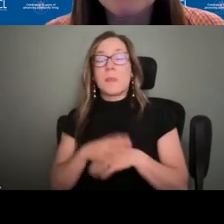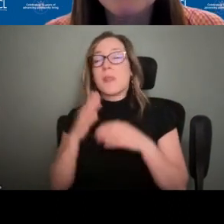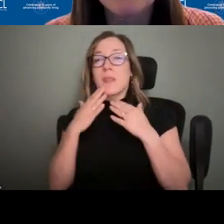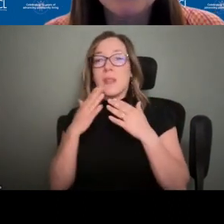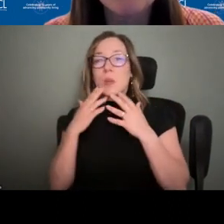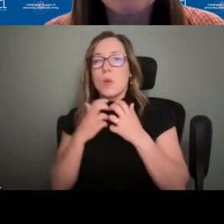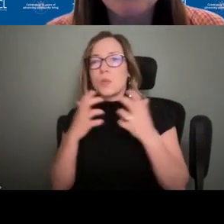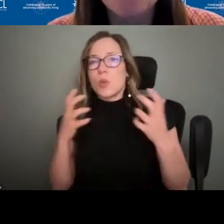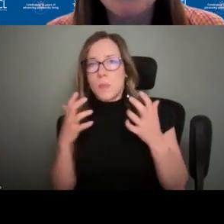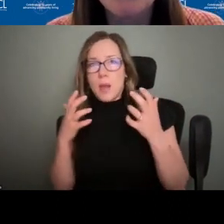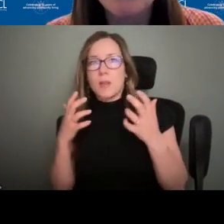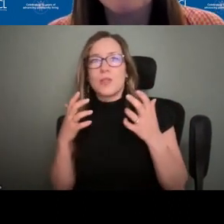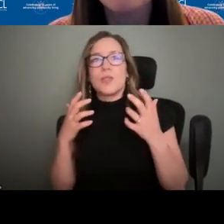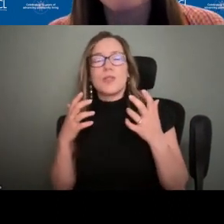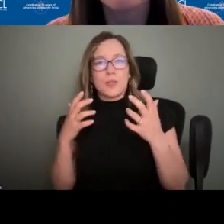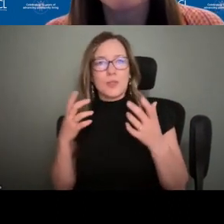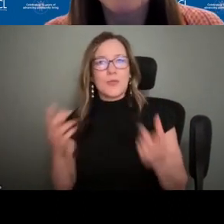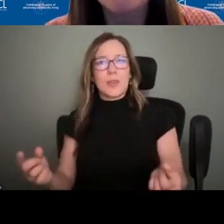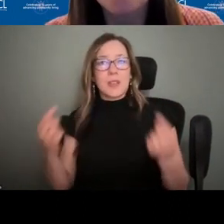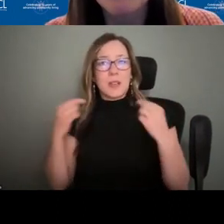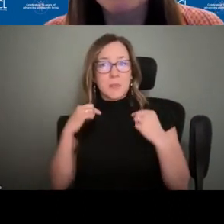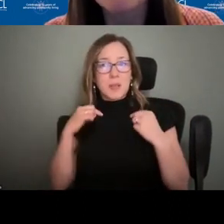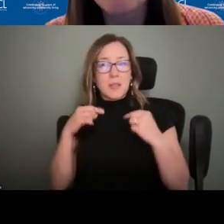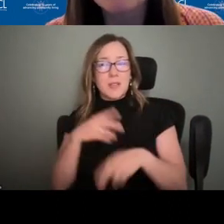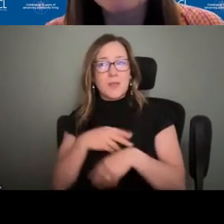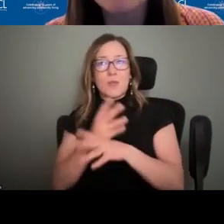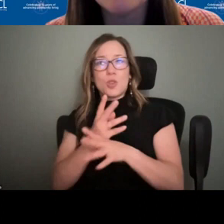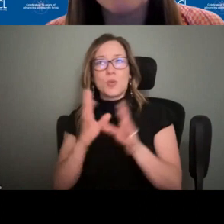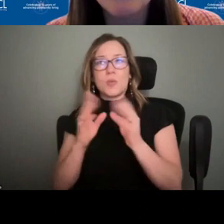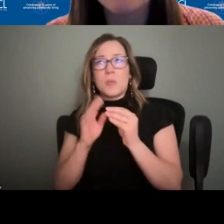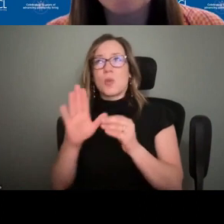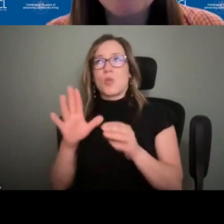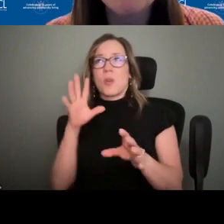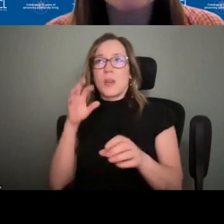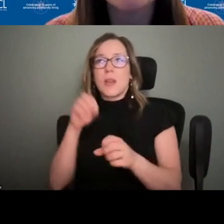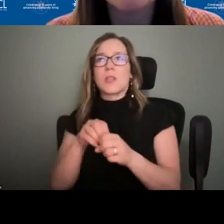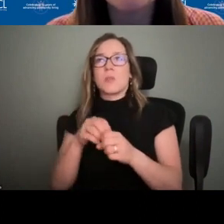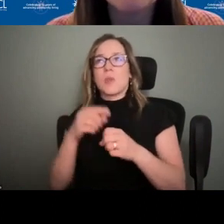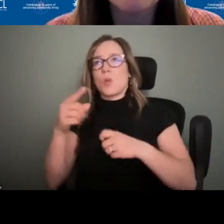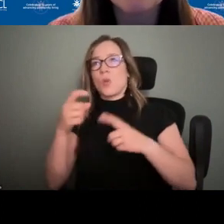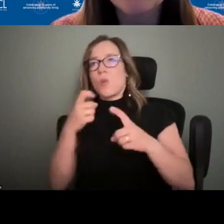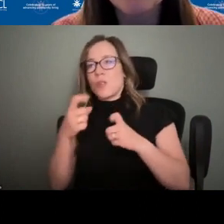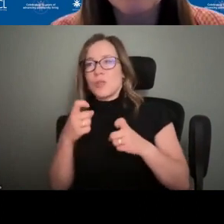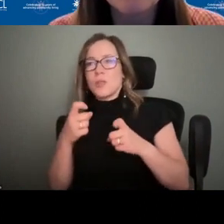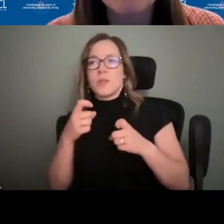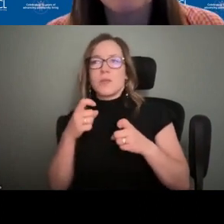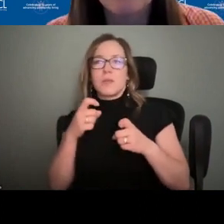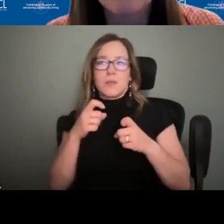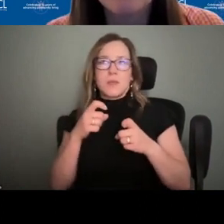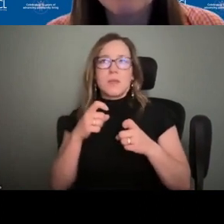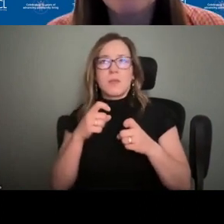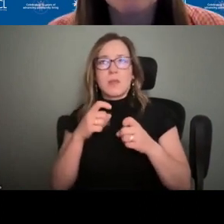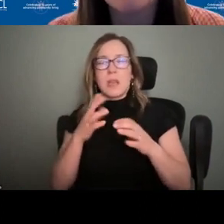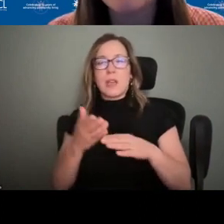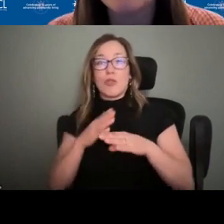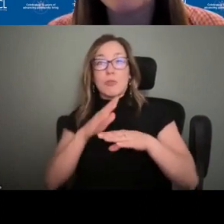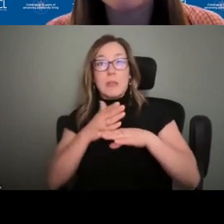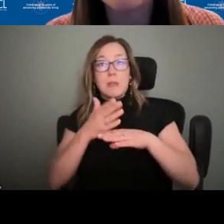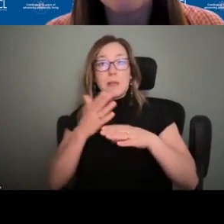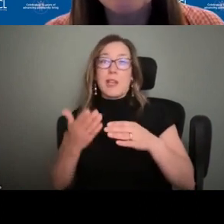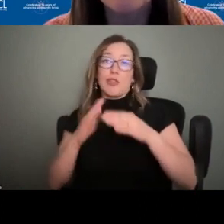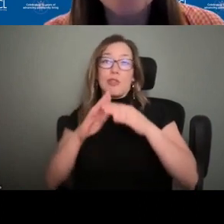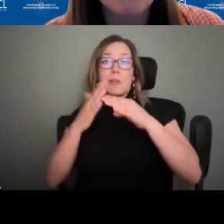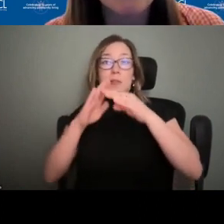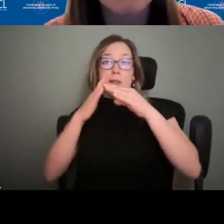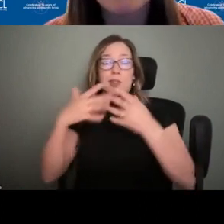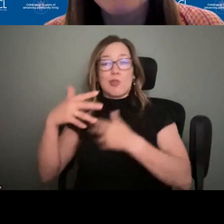for attending this virtual summit. Your engagement, questions, and commitment to increasing social connection across the US